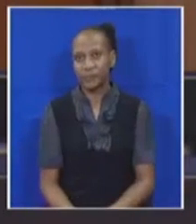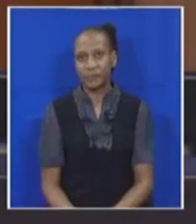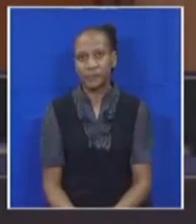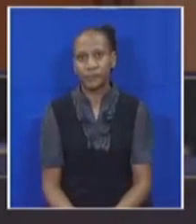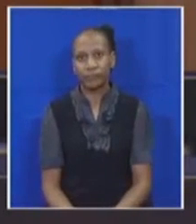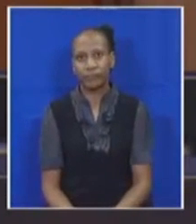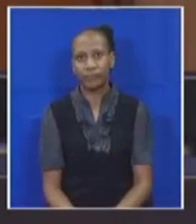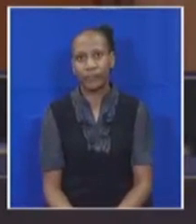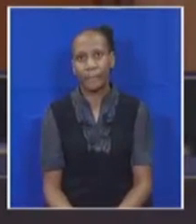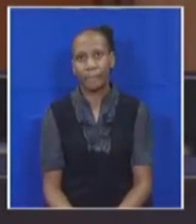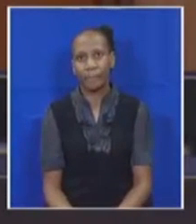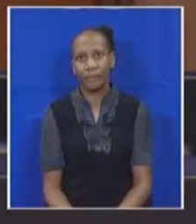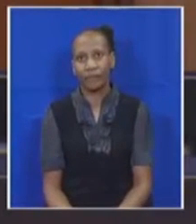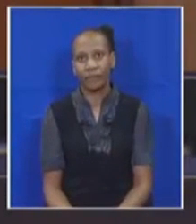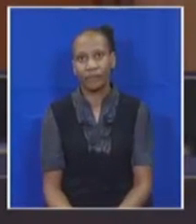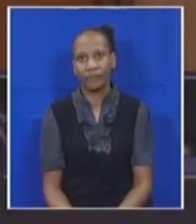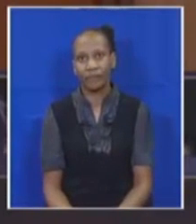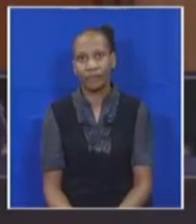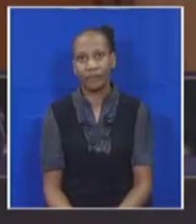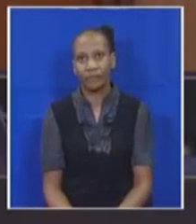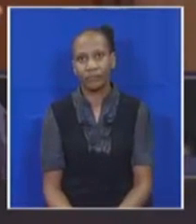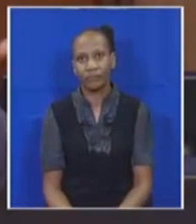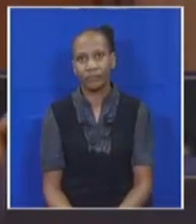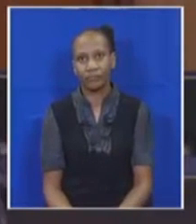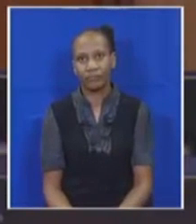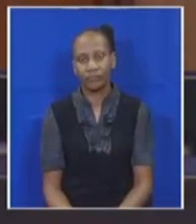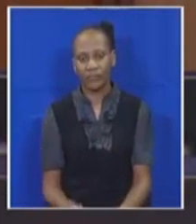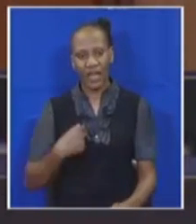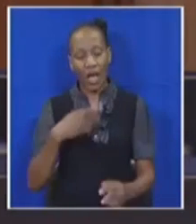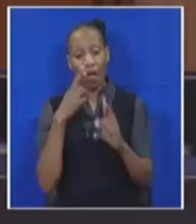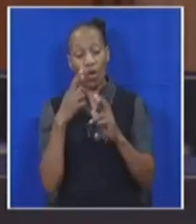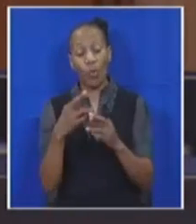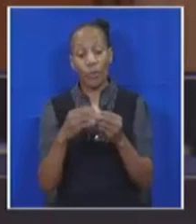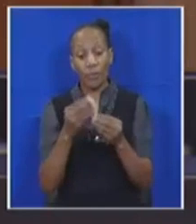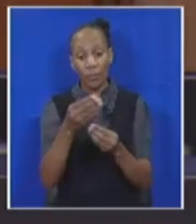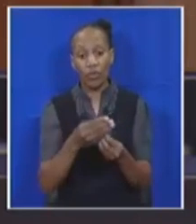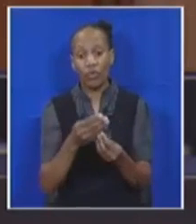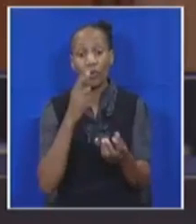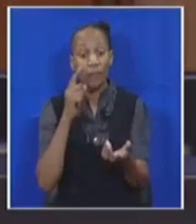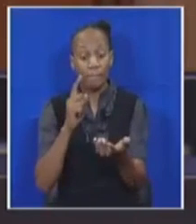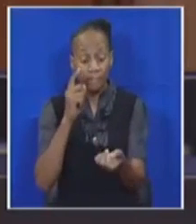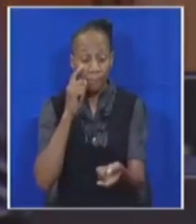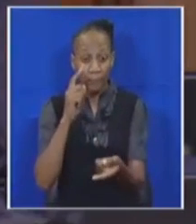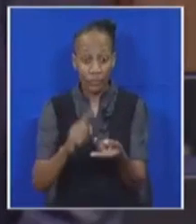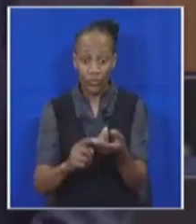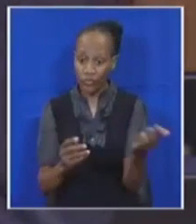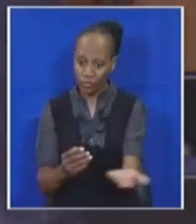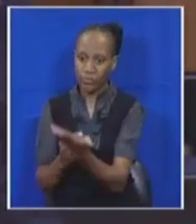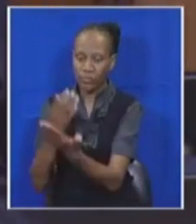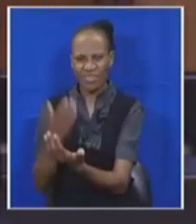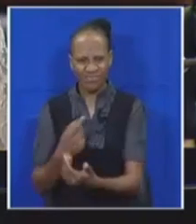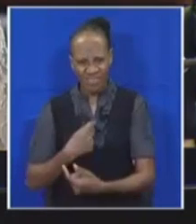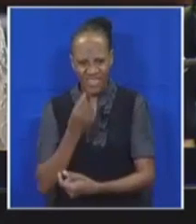that Honorable Van Damme must raise a substantive motion because I've never mentioned such kind of a thing. Honorable members,